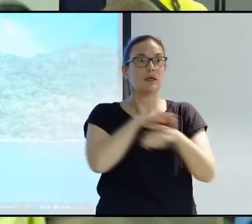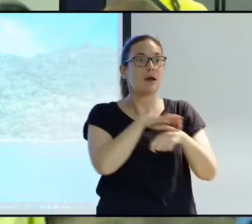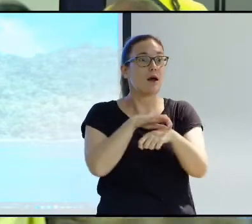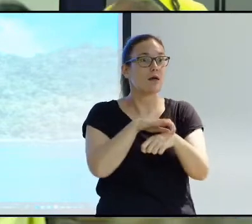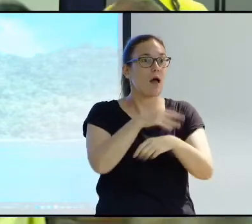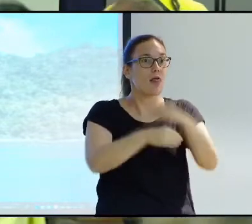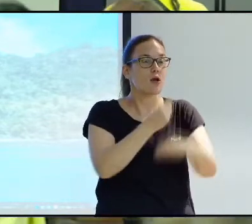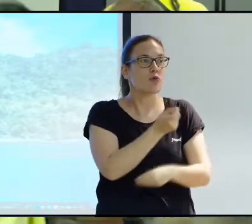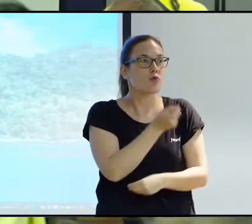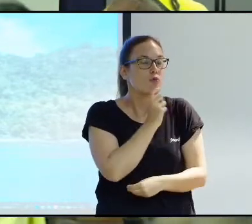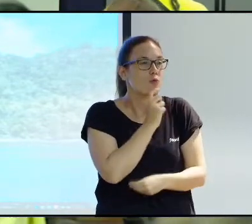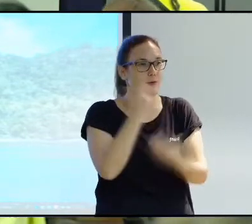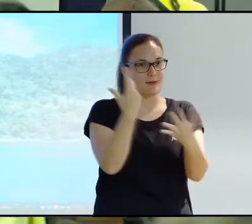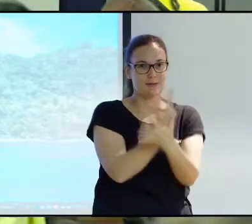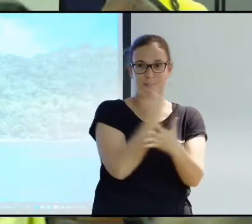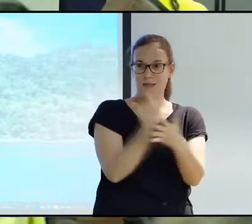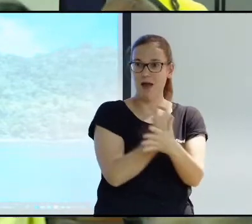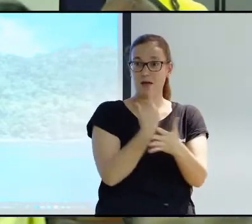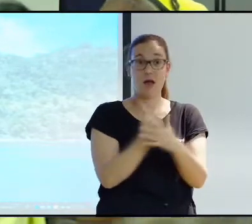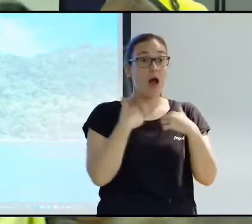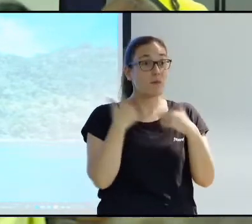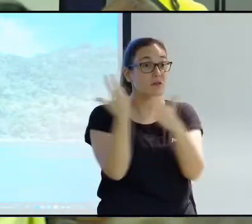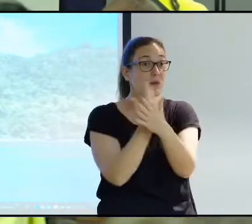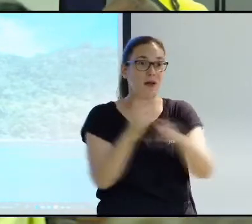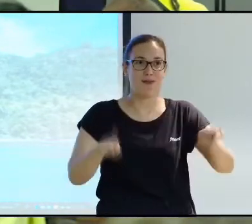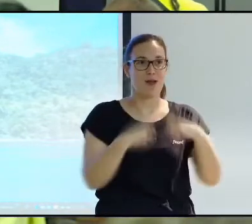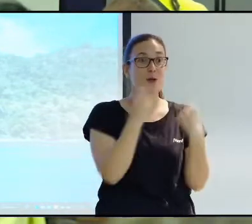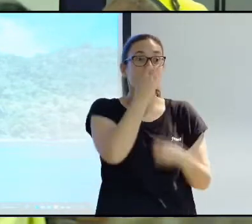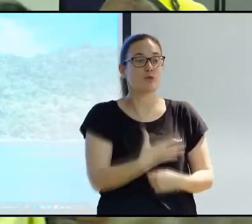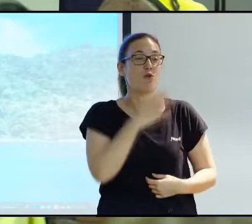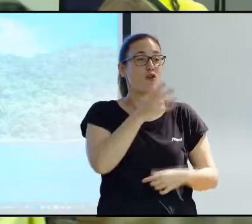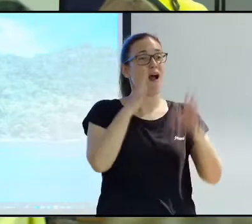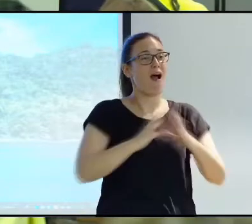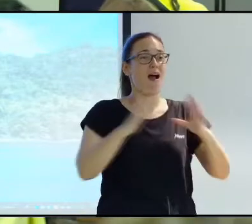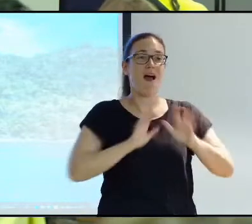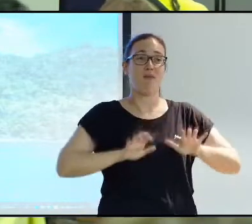guide me and tell me how to do things. I don't worry about that, because I like to learn.